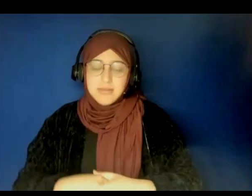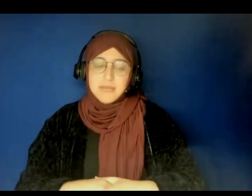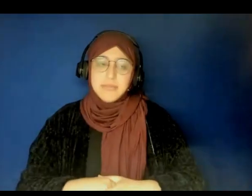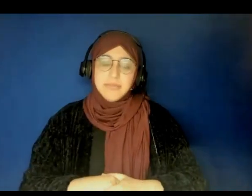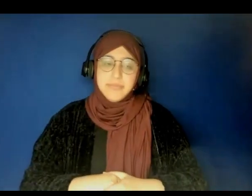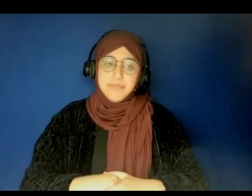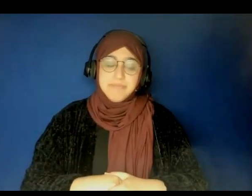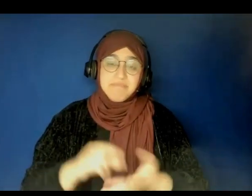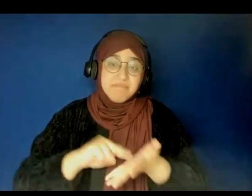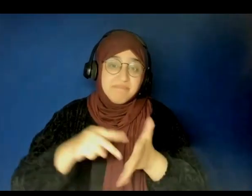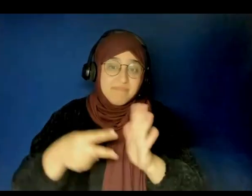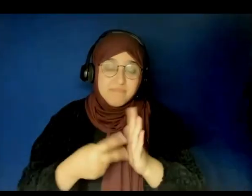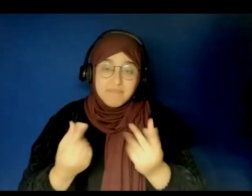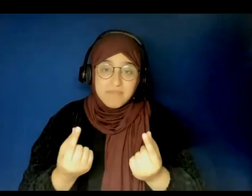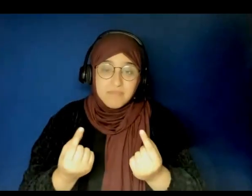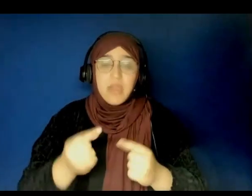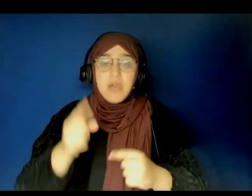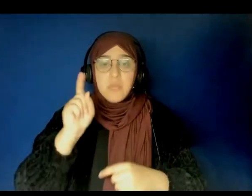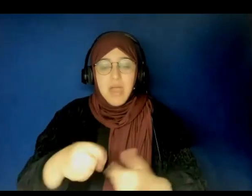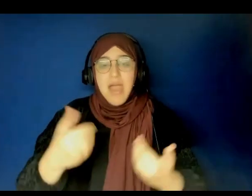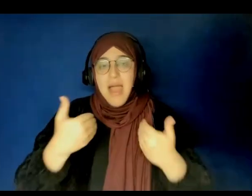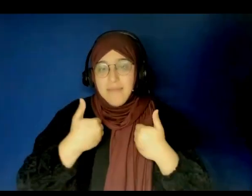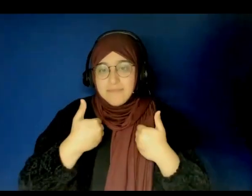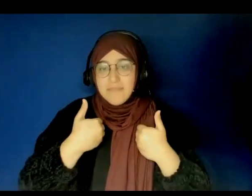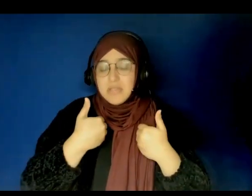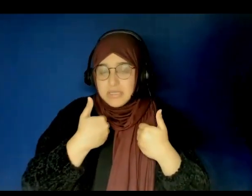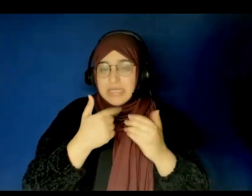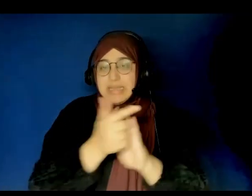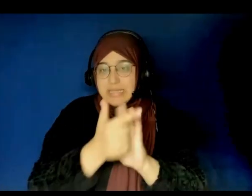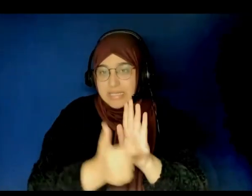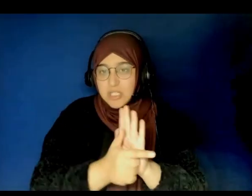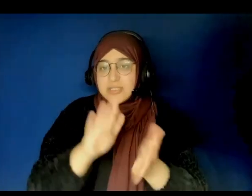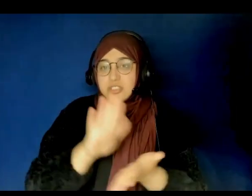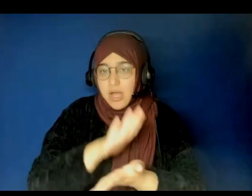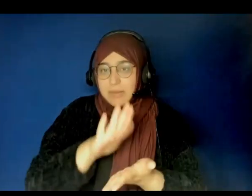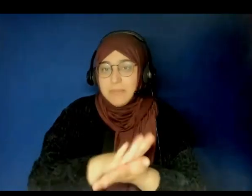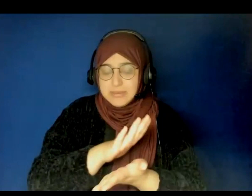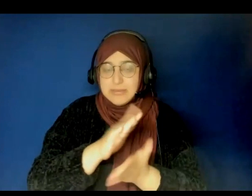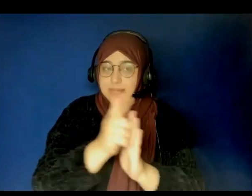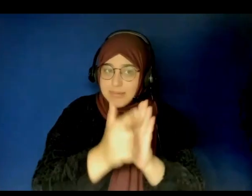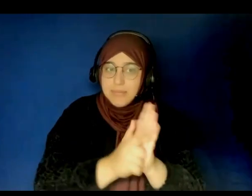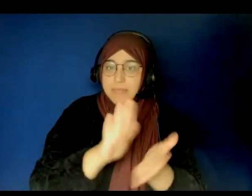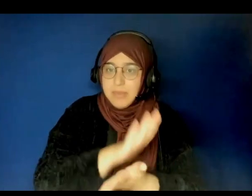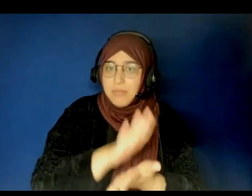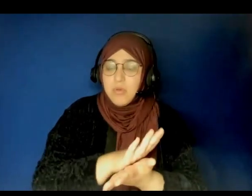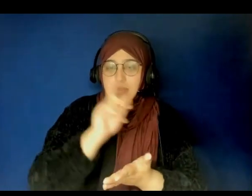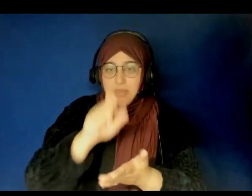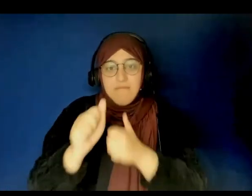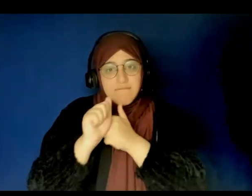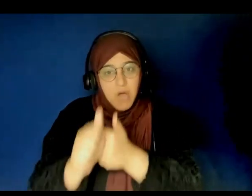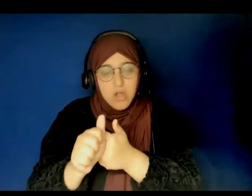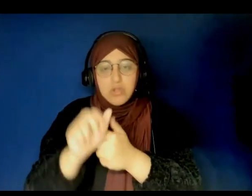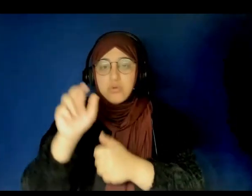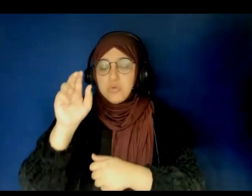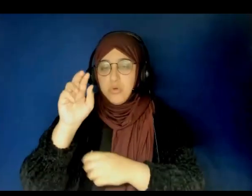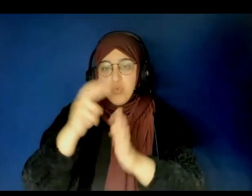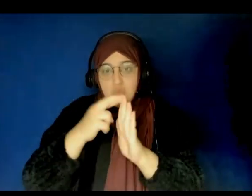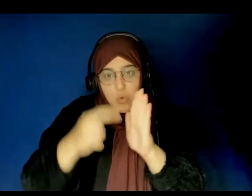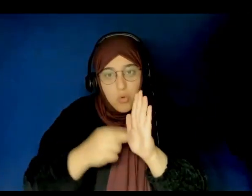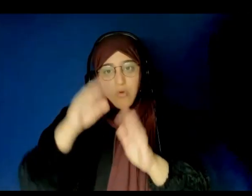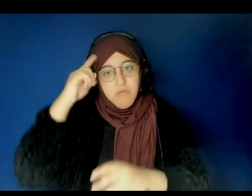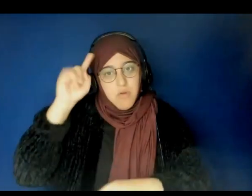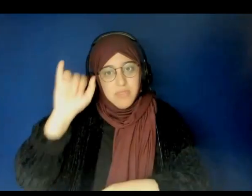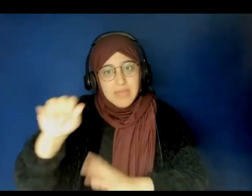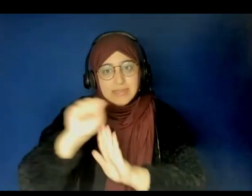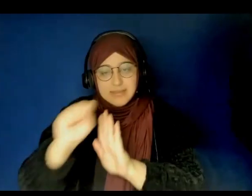So having a legal document that meets the rules of the state is very important. Now, one thing I should mention here as well is in